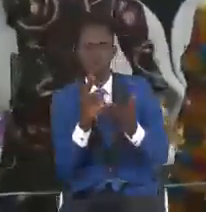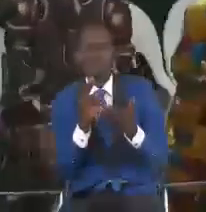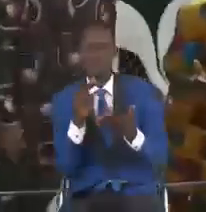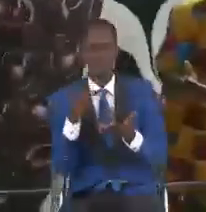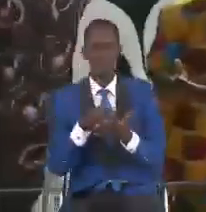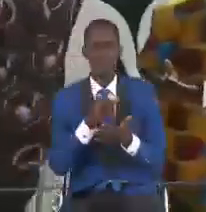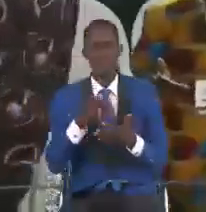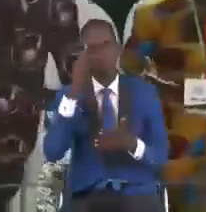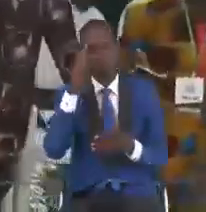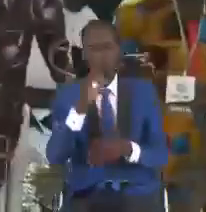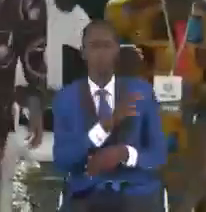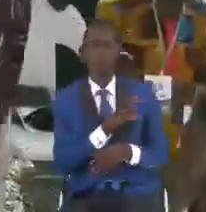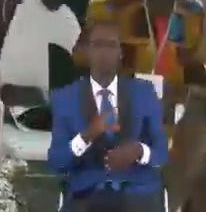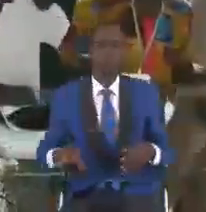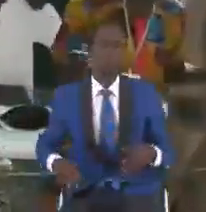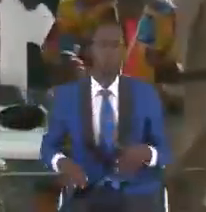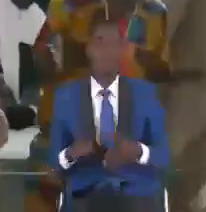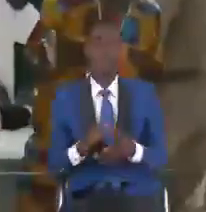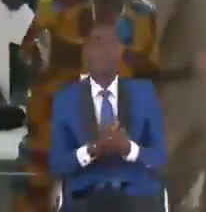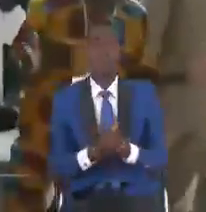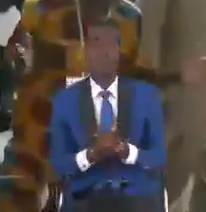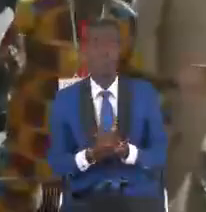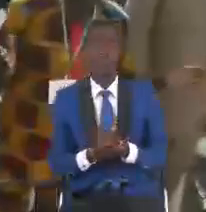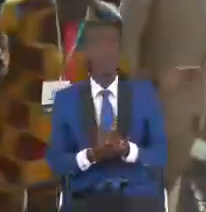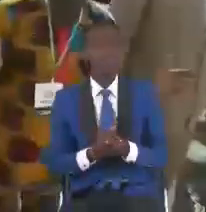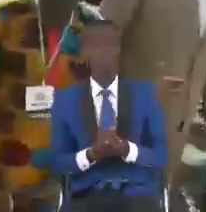for Christ.